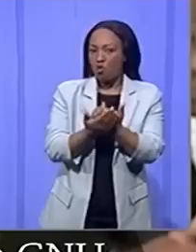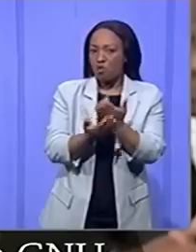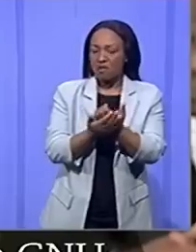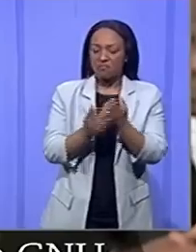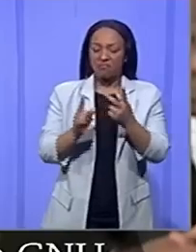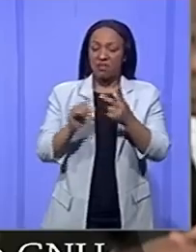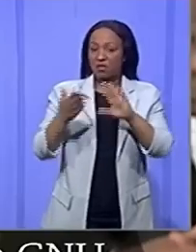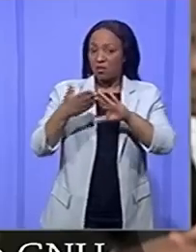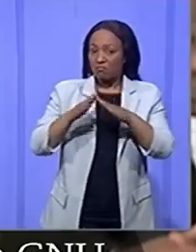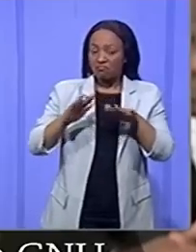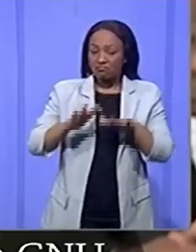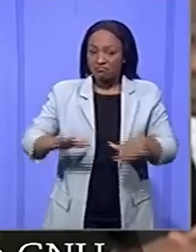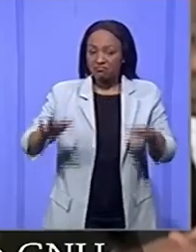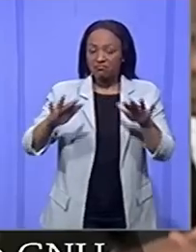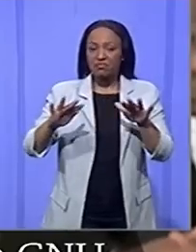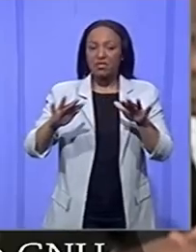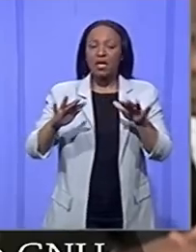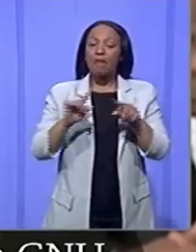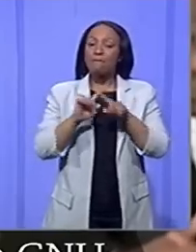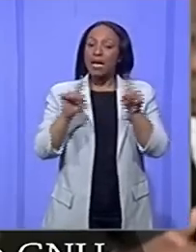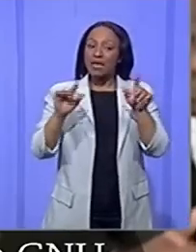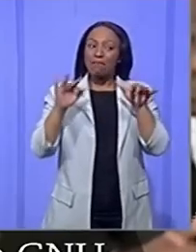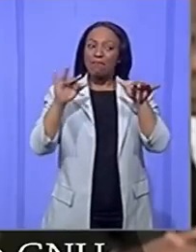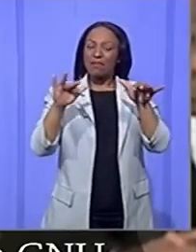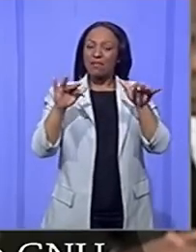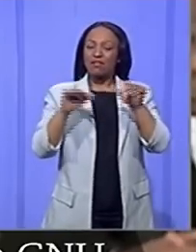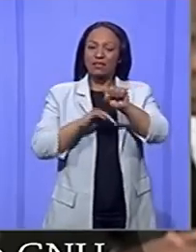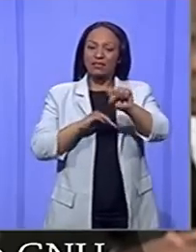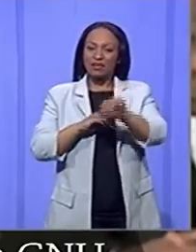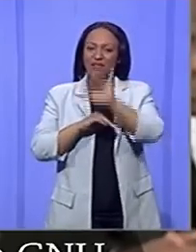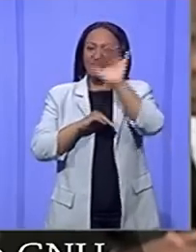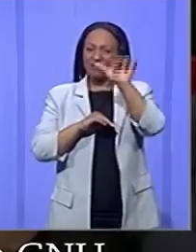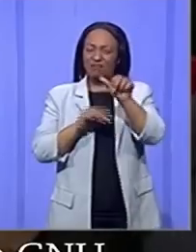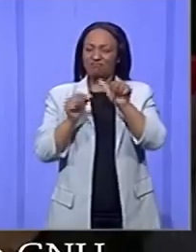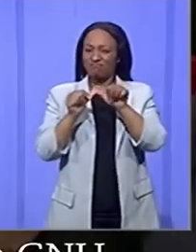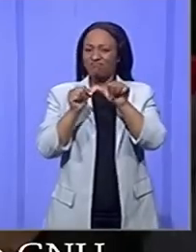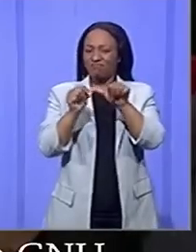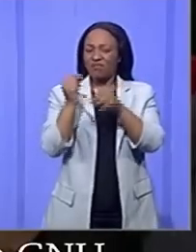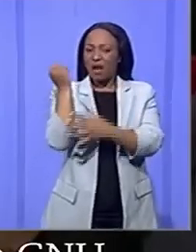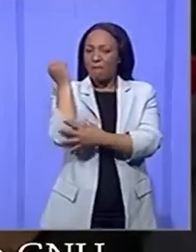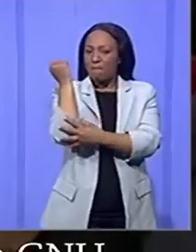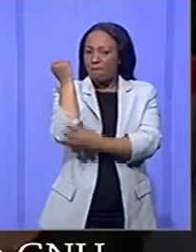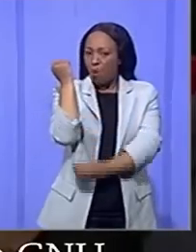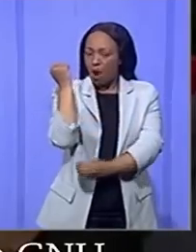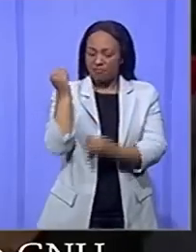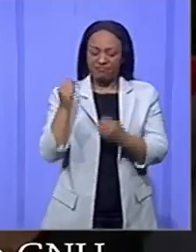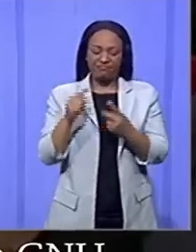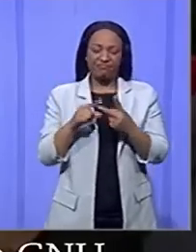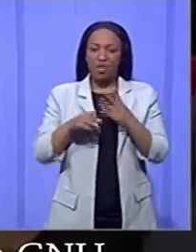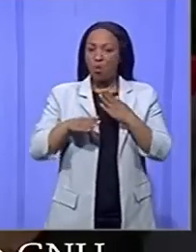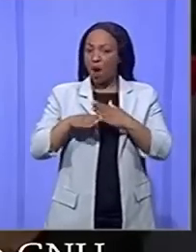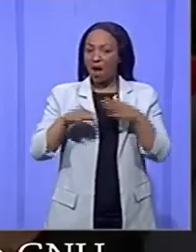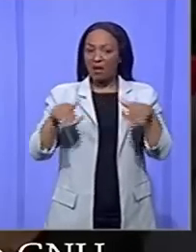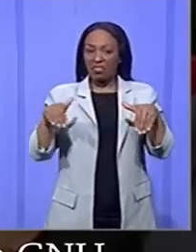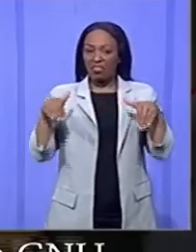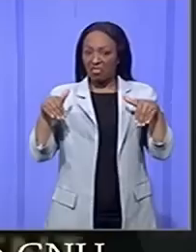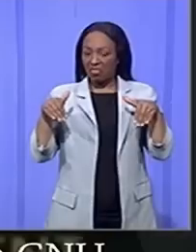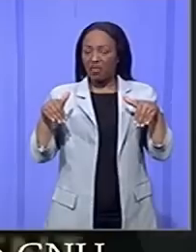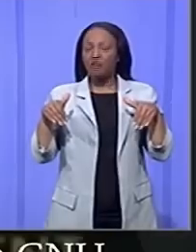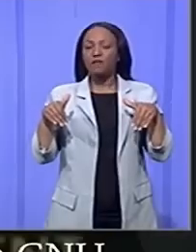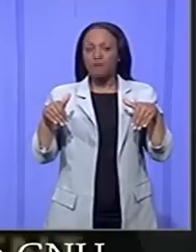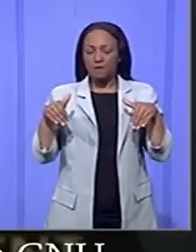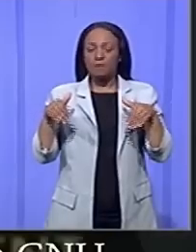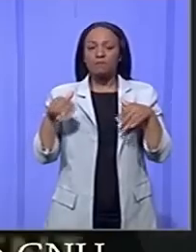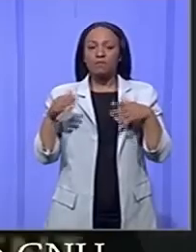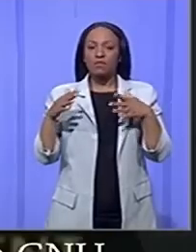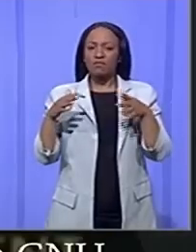South Africans remain poor, unemployed. Mopresidente o bontshitse hore mmuso wa naha wa kopanelo